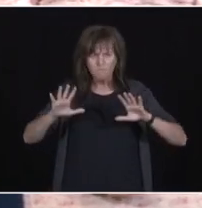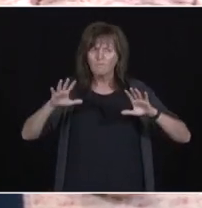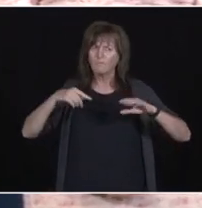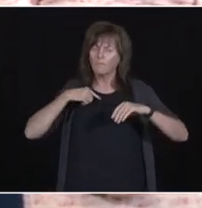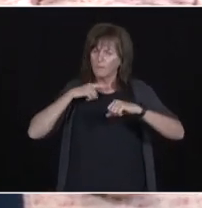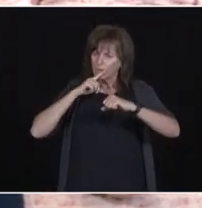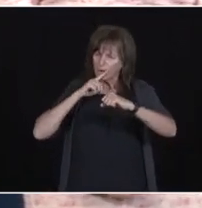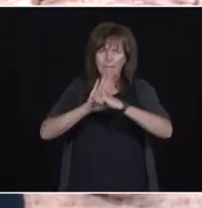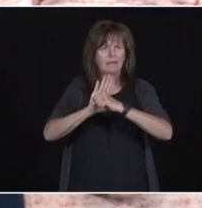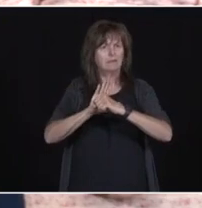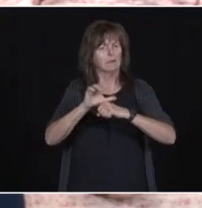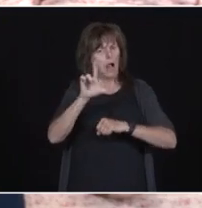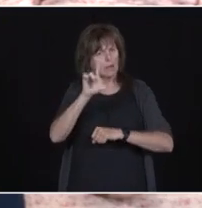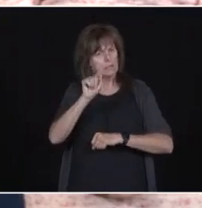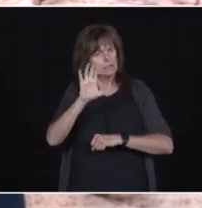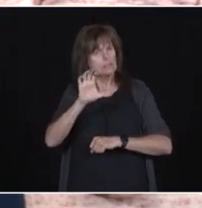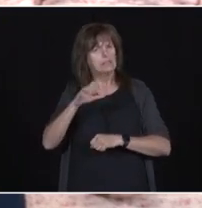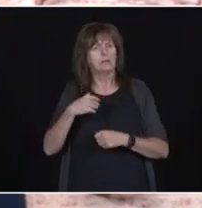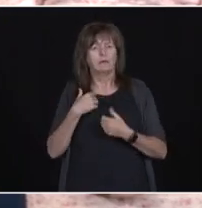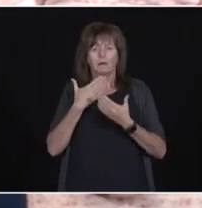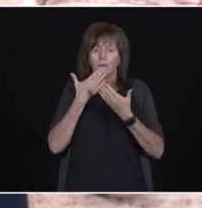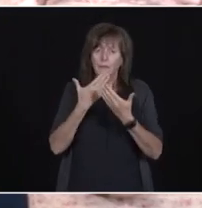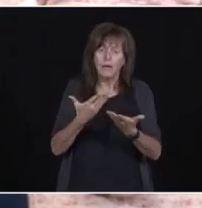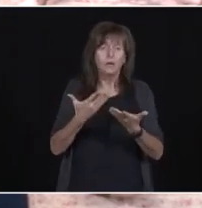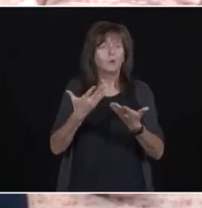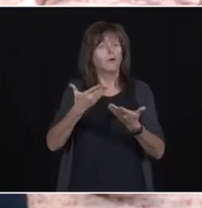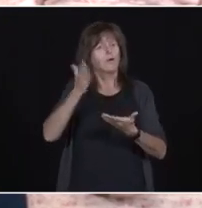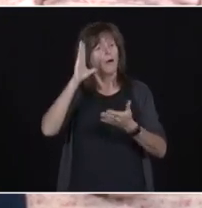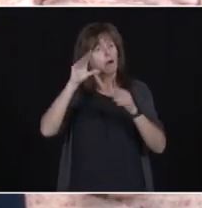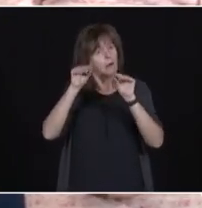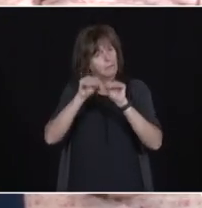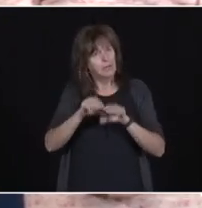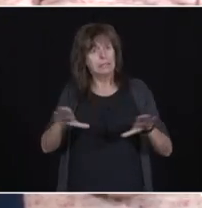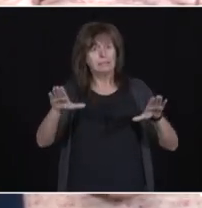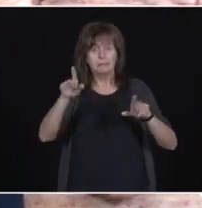I'll hand it over to Minister Fullerton.